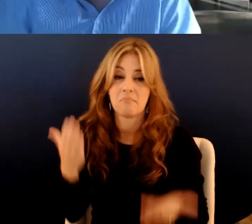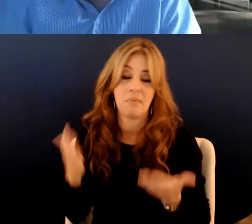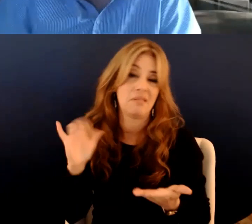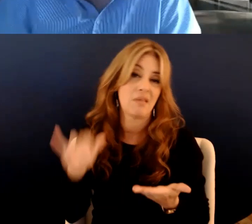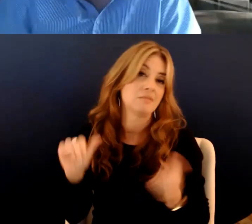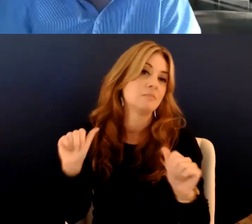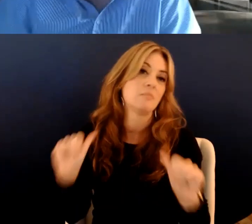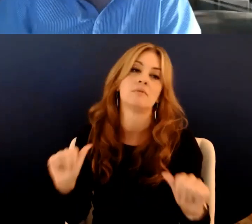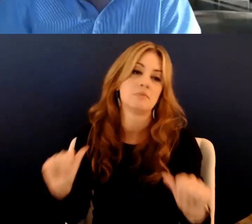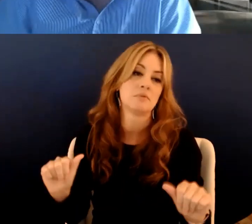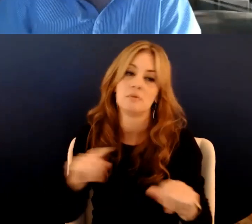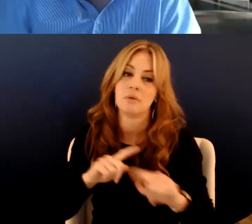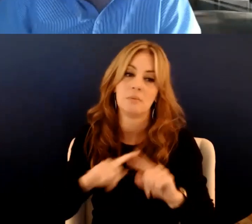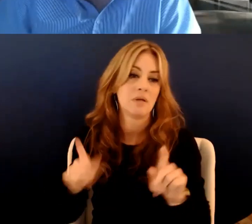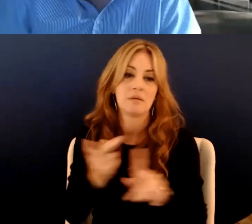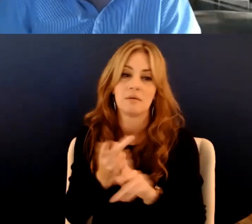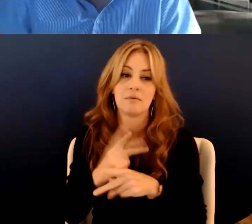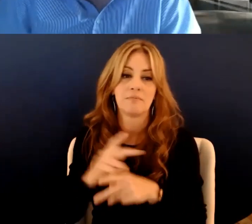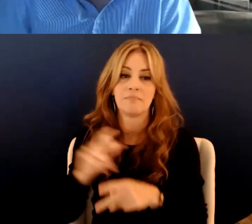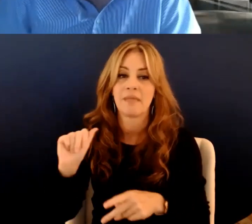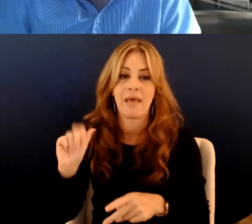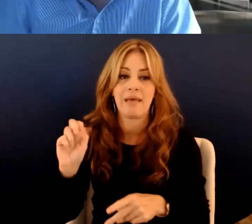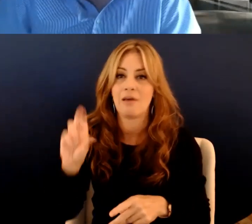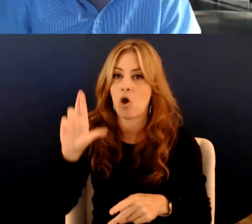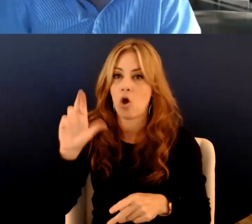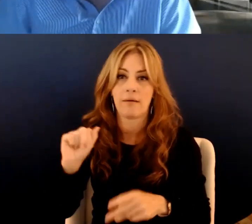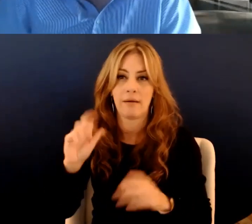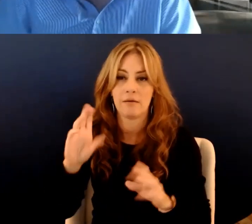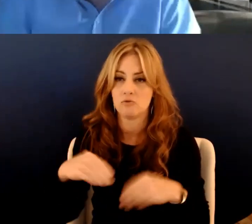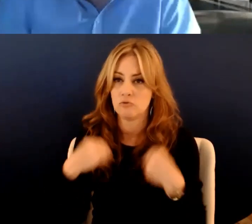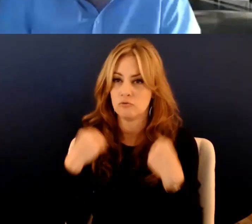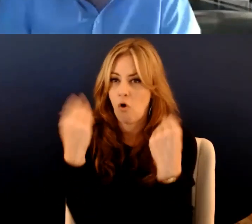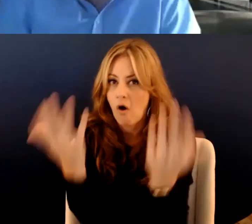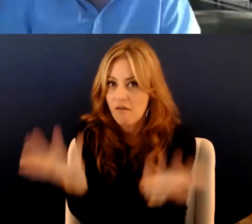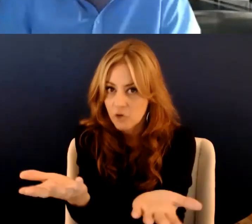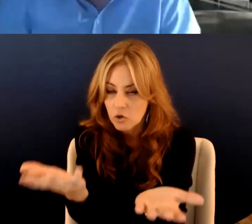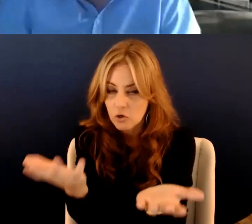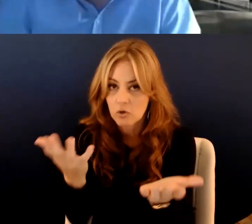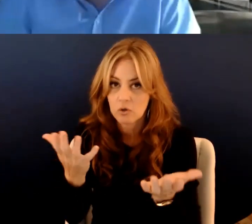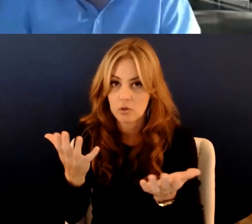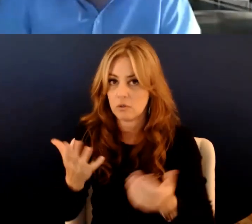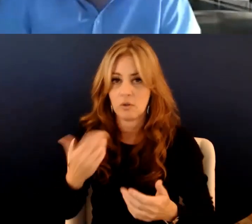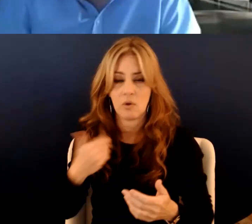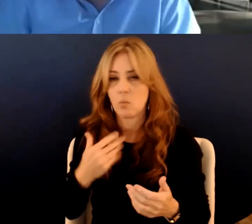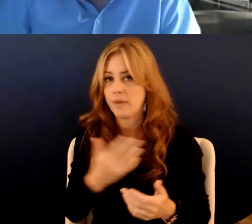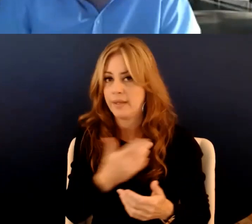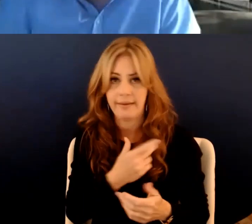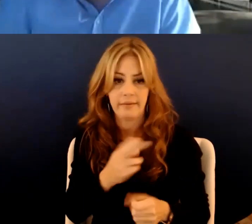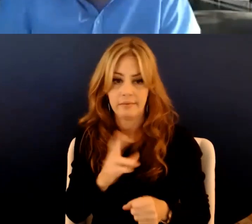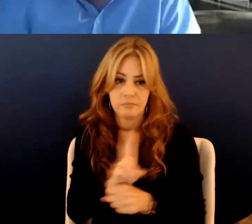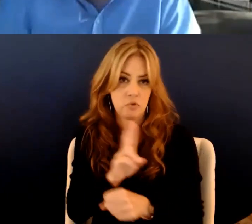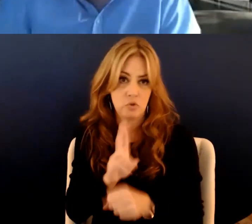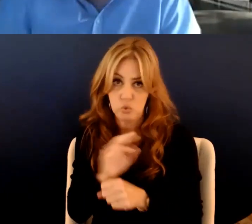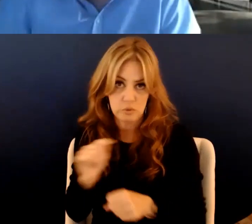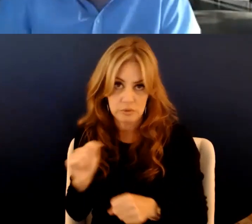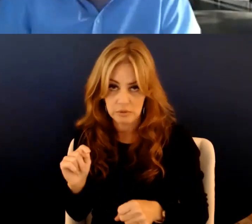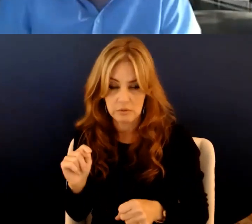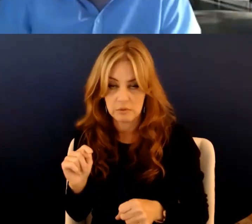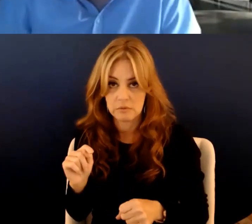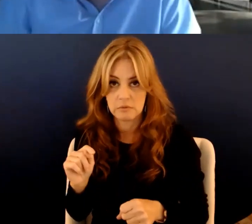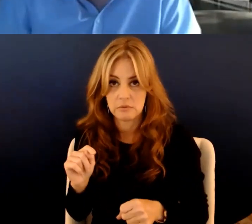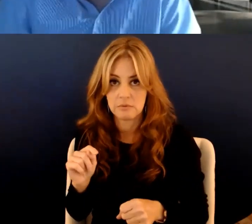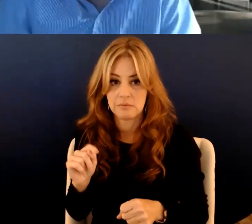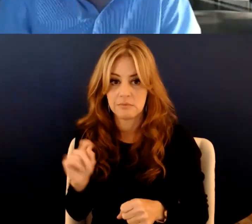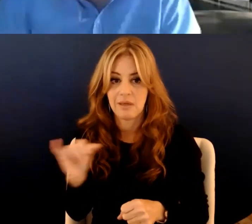it's not a product that AERA can offer for other forms of use. We're offering it, and we'll be using it as an